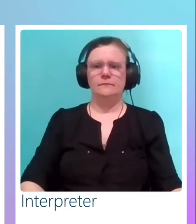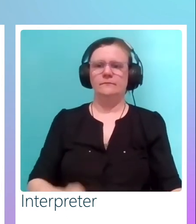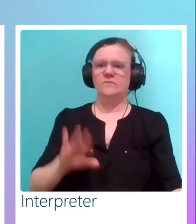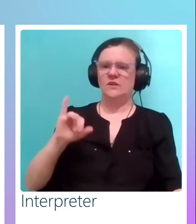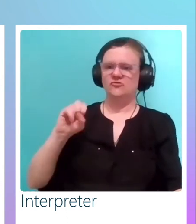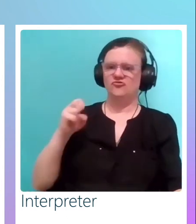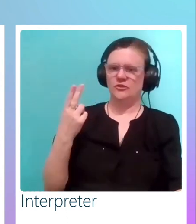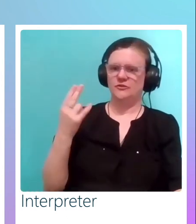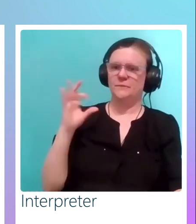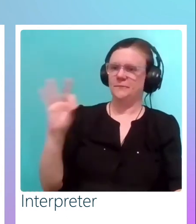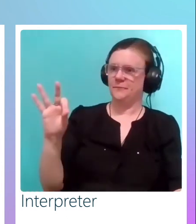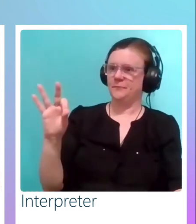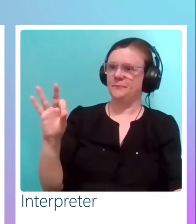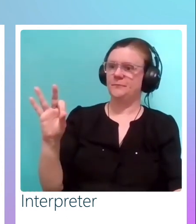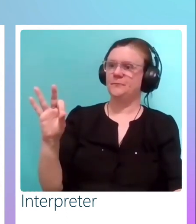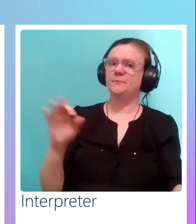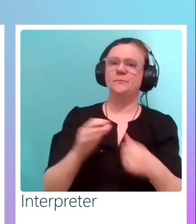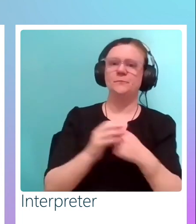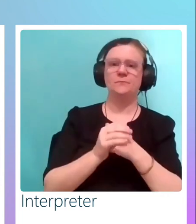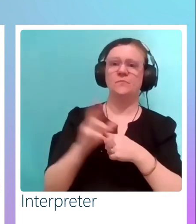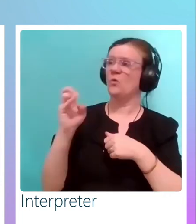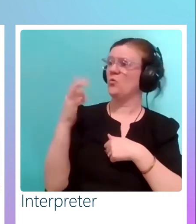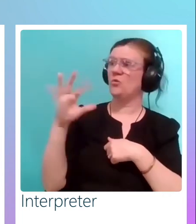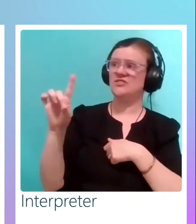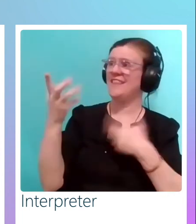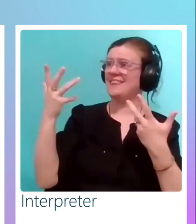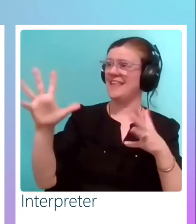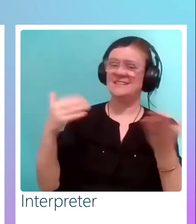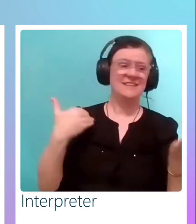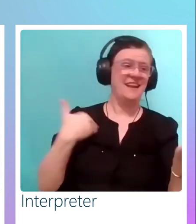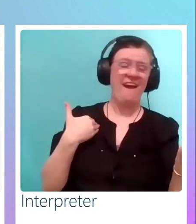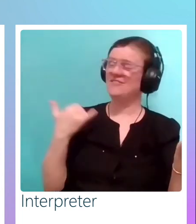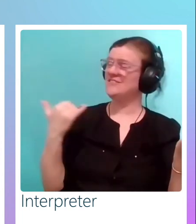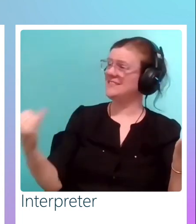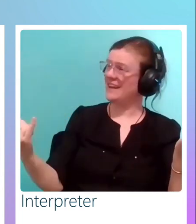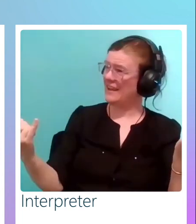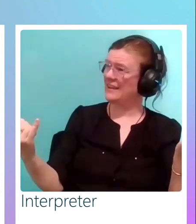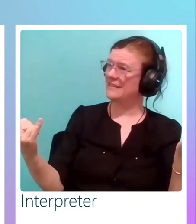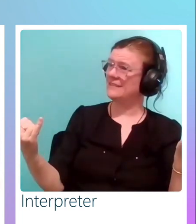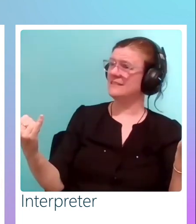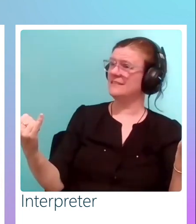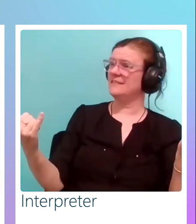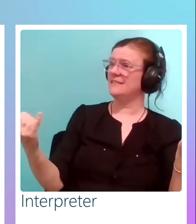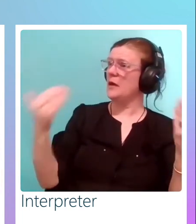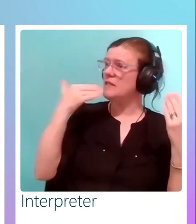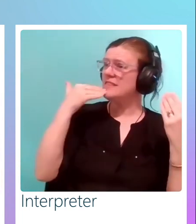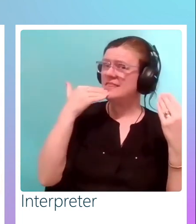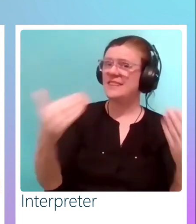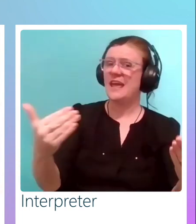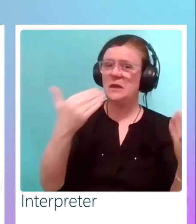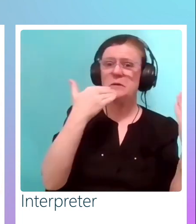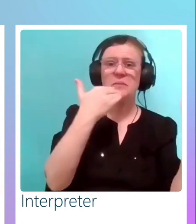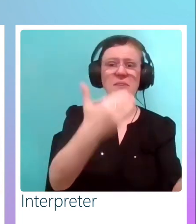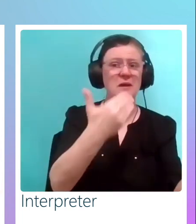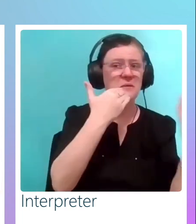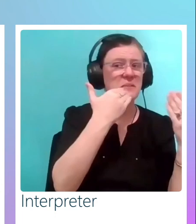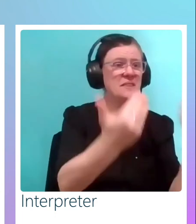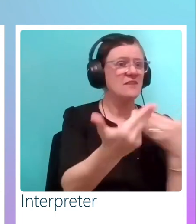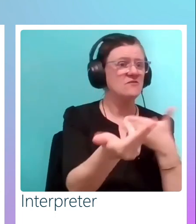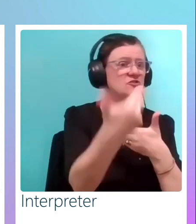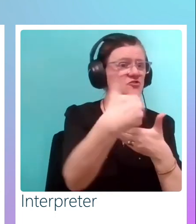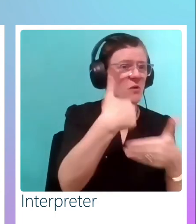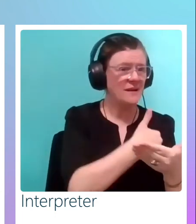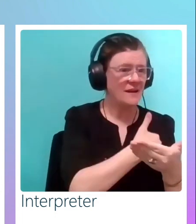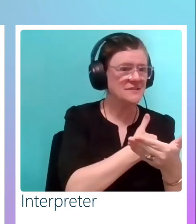Excellent. Well, Richard, I think that's all the questions. Everyone, thank you so much for joining.